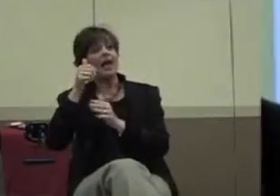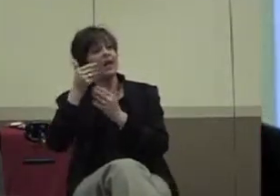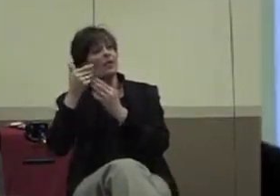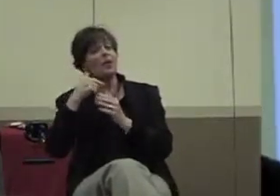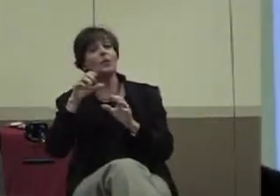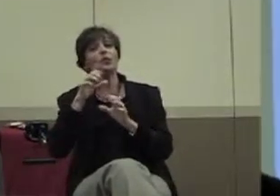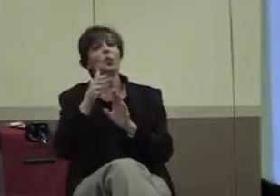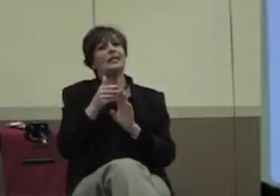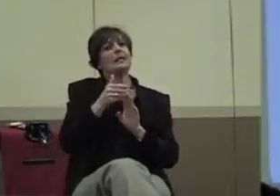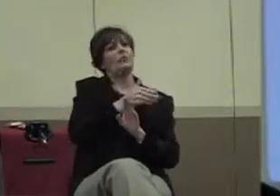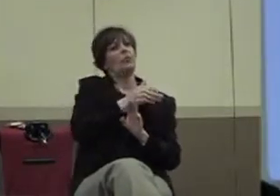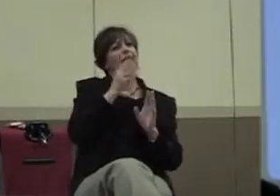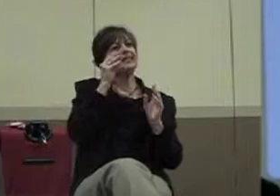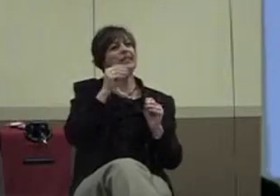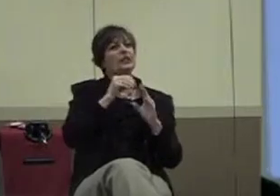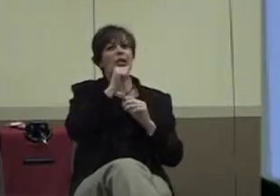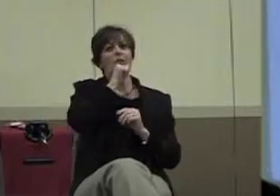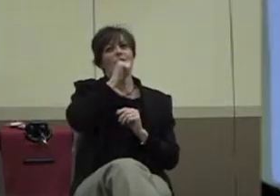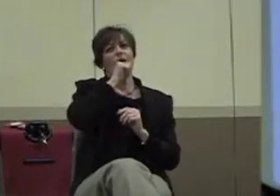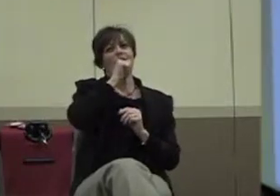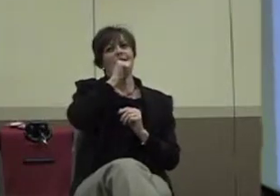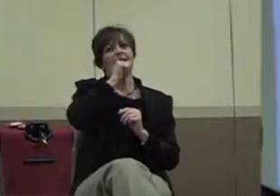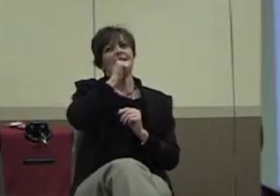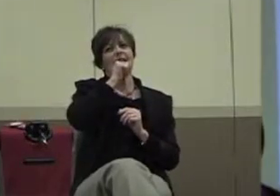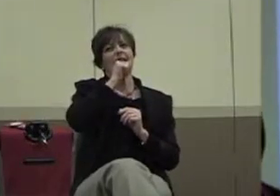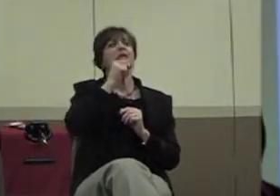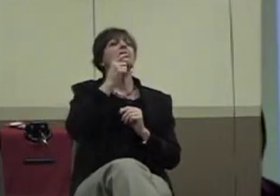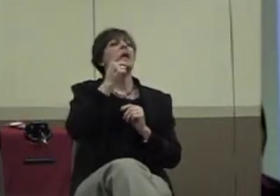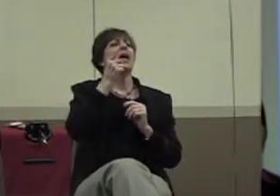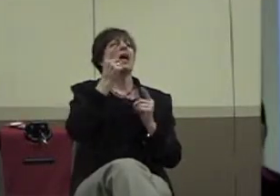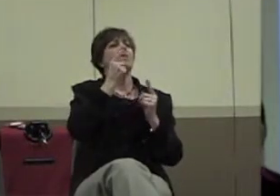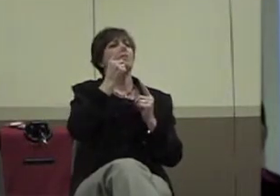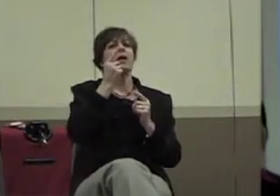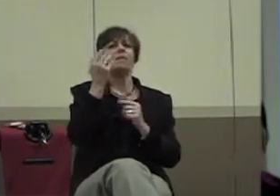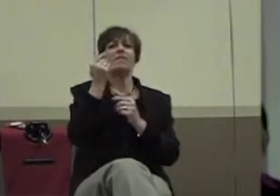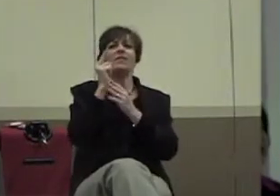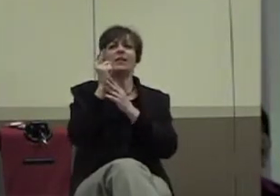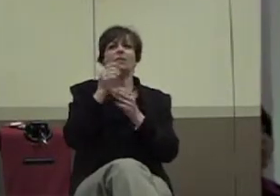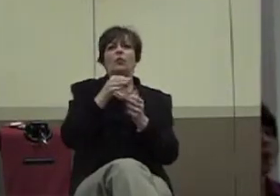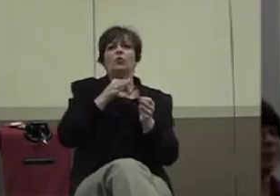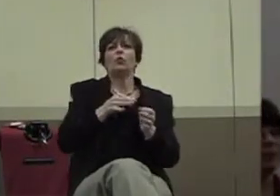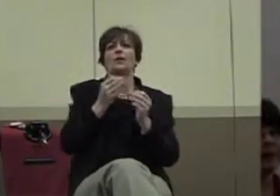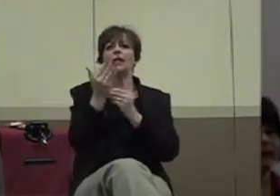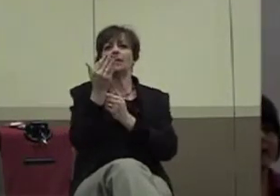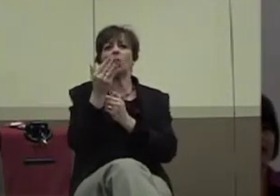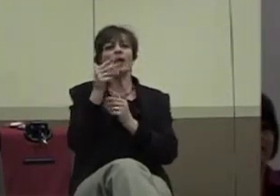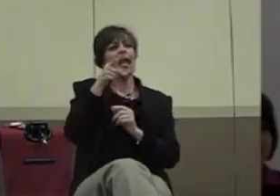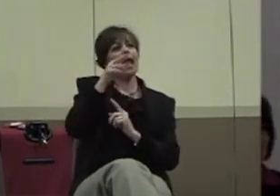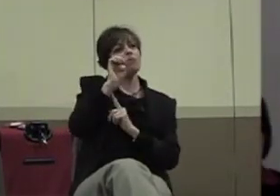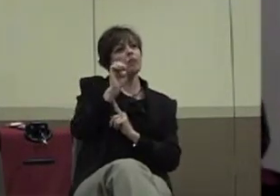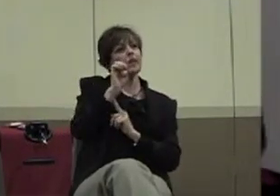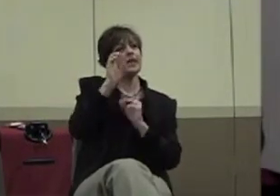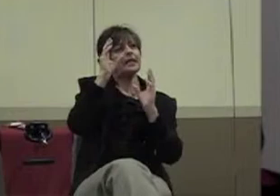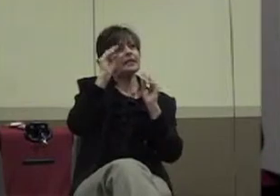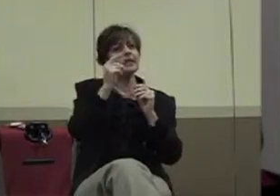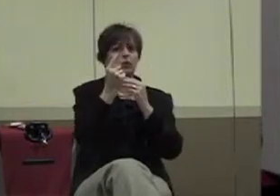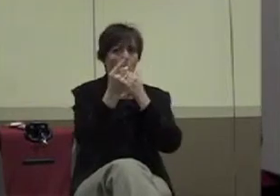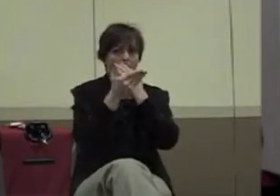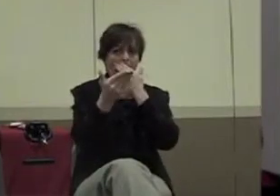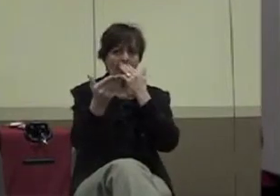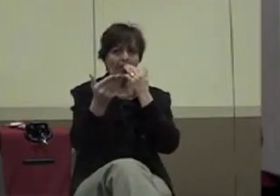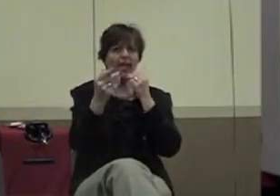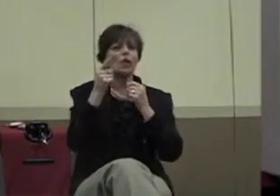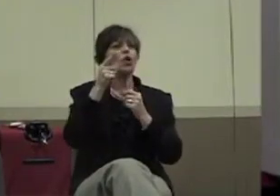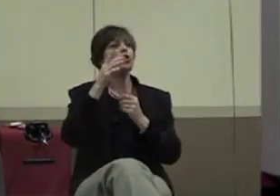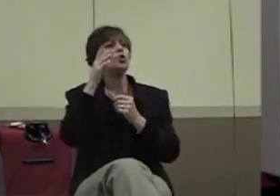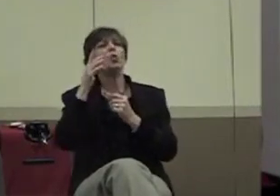in the privacy, have them come in 15 minutes early in the morning, pre-teach them one thing that you're going to say first.